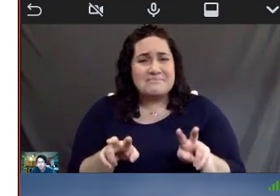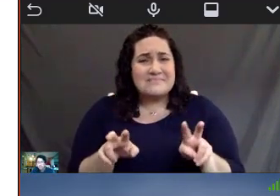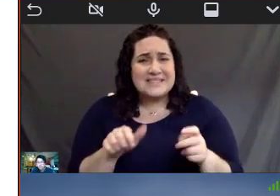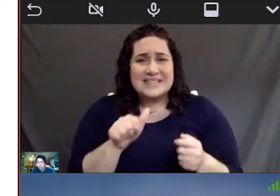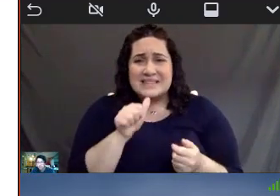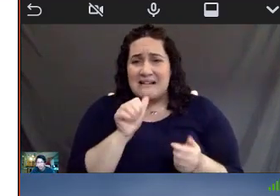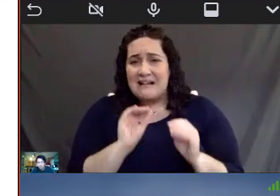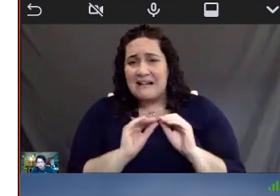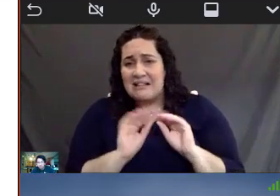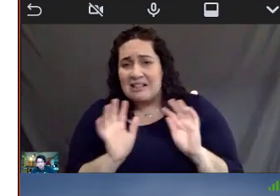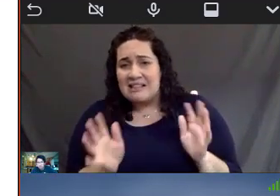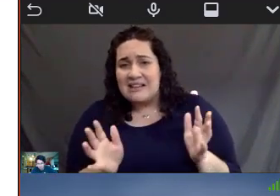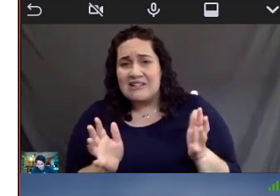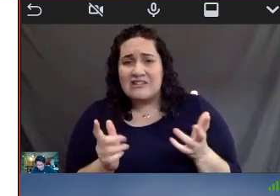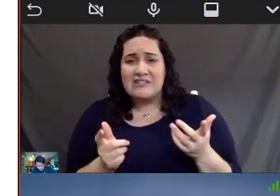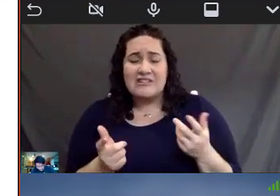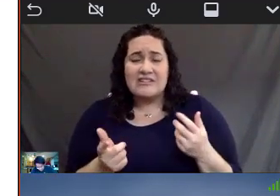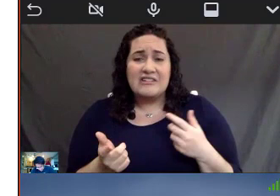was being